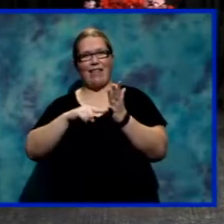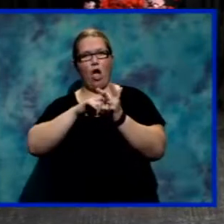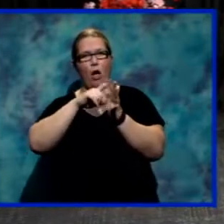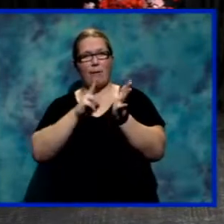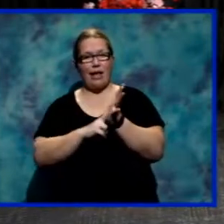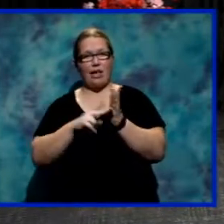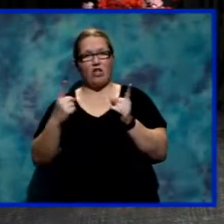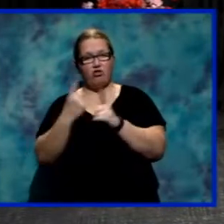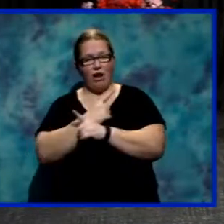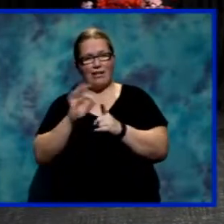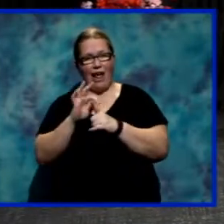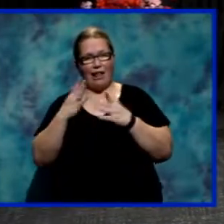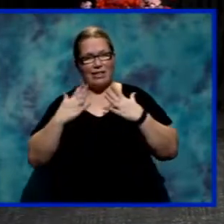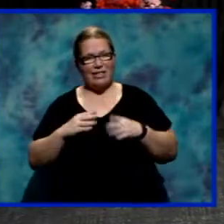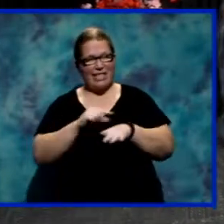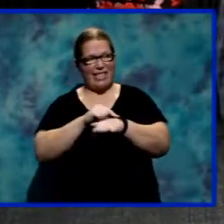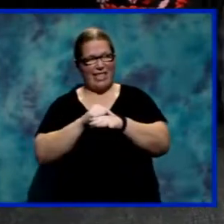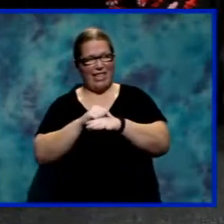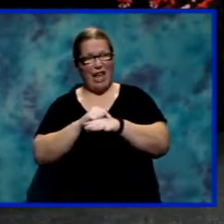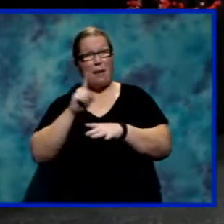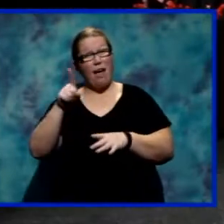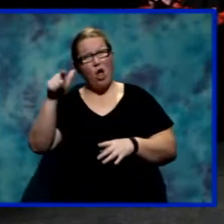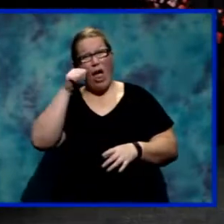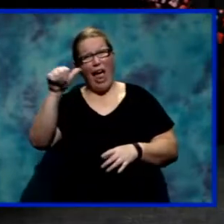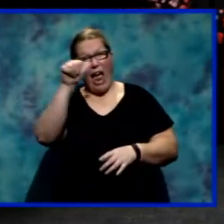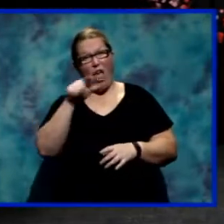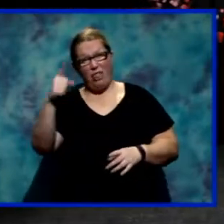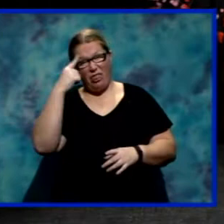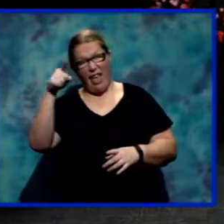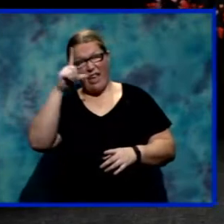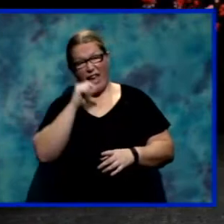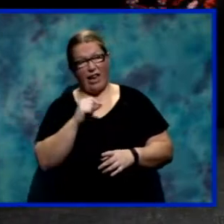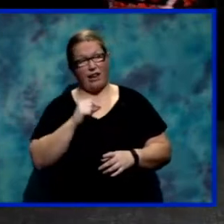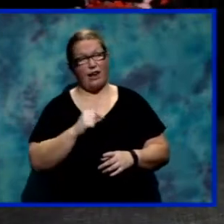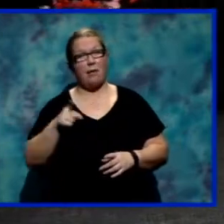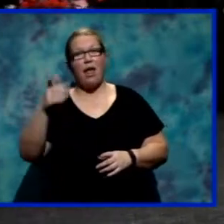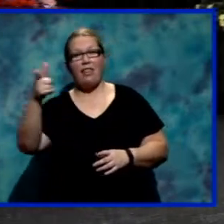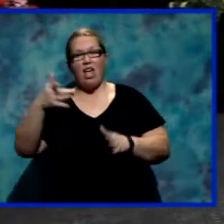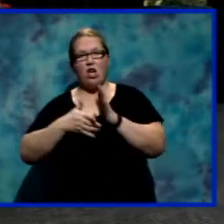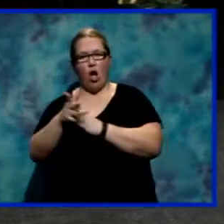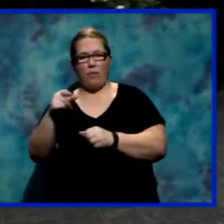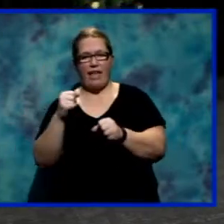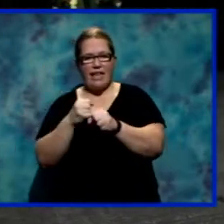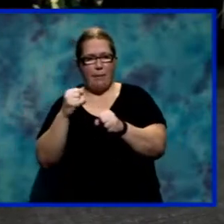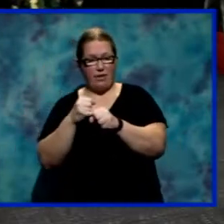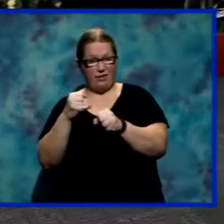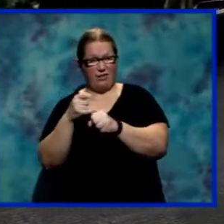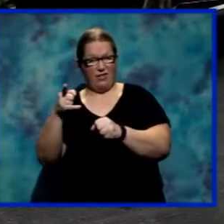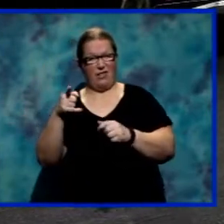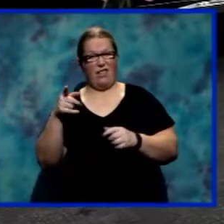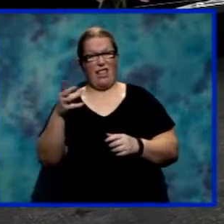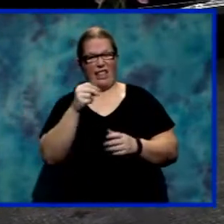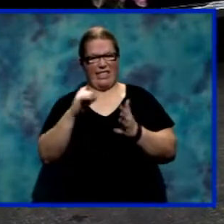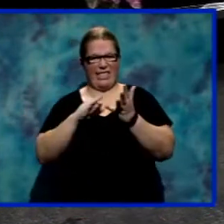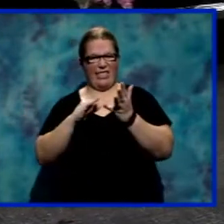the answer? Well, you know, in Asia they think they can. Because they go to the chemist and they get this cream, hey, Liska. And